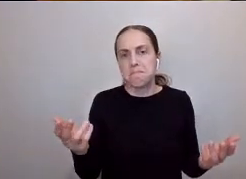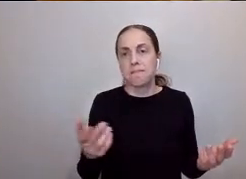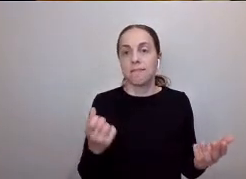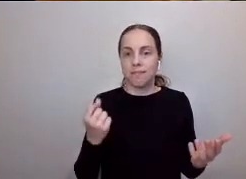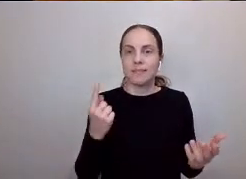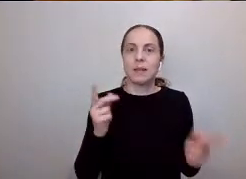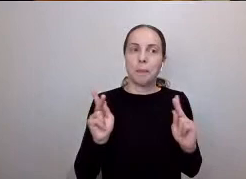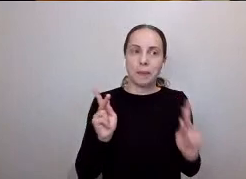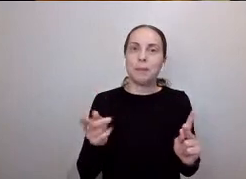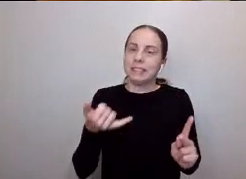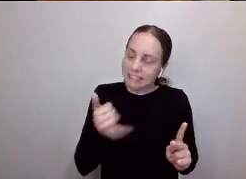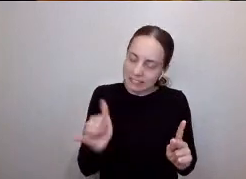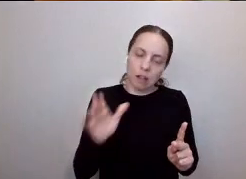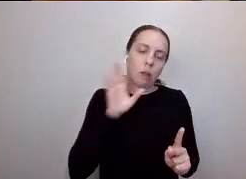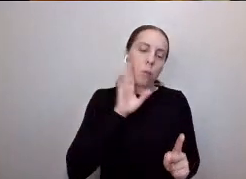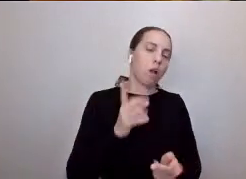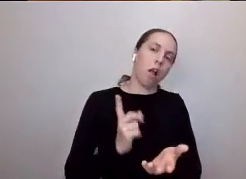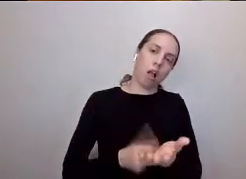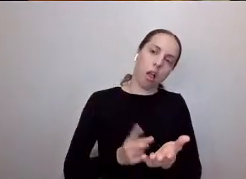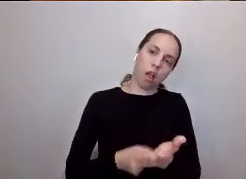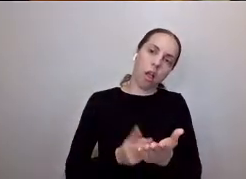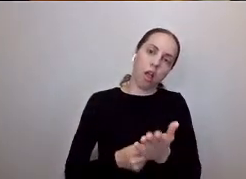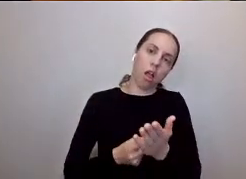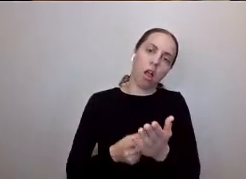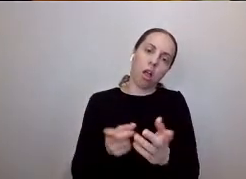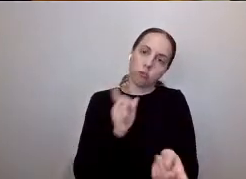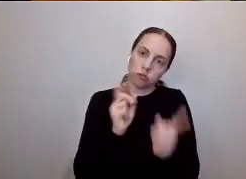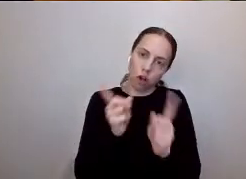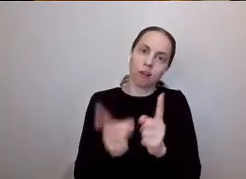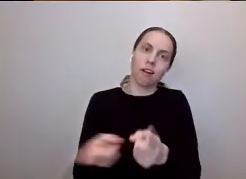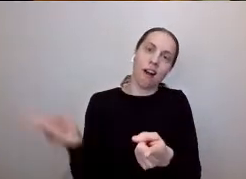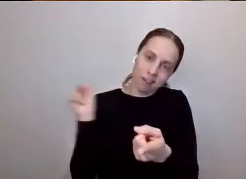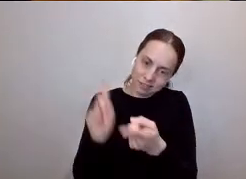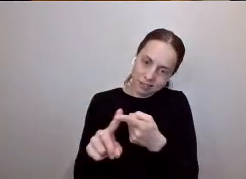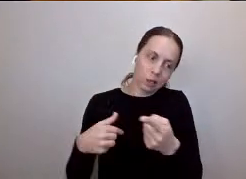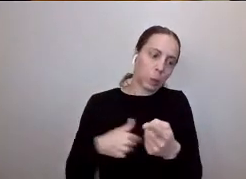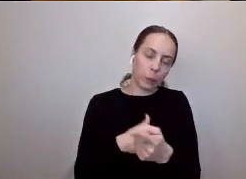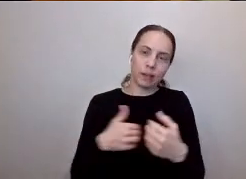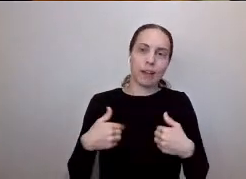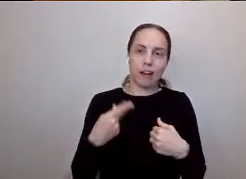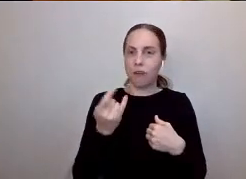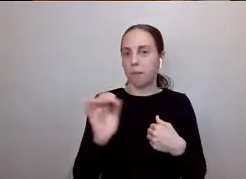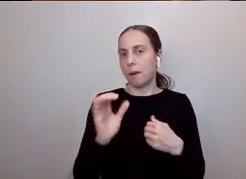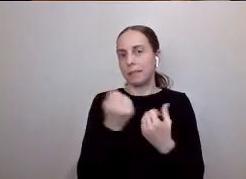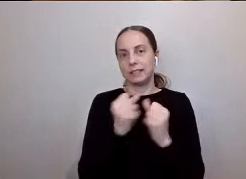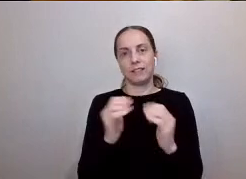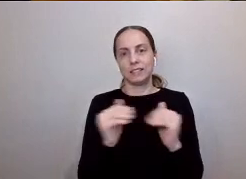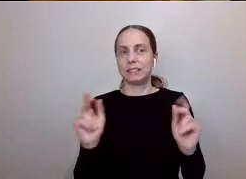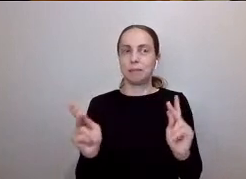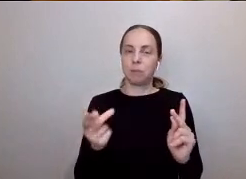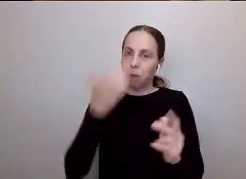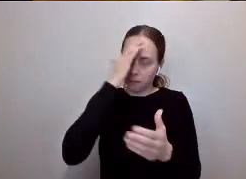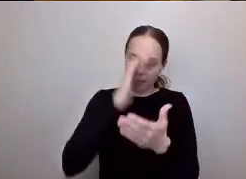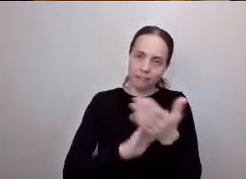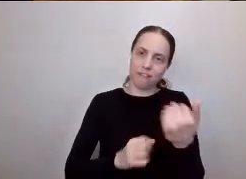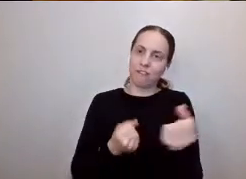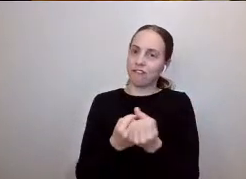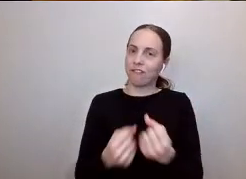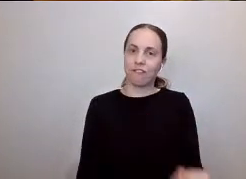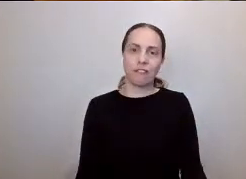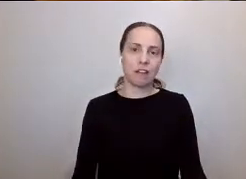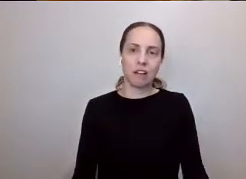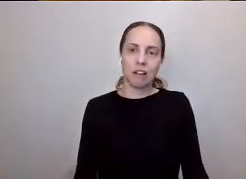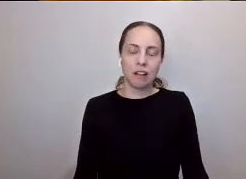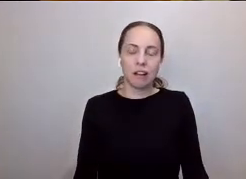until we actually have a public safety system that people believe in. So I really do hope that we can get to a place that we represent reality